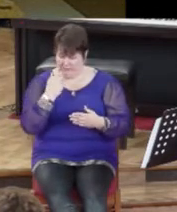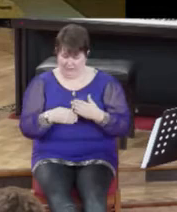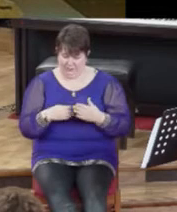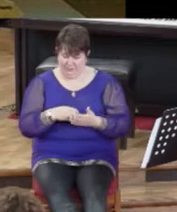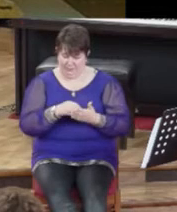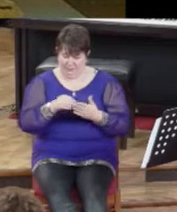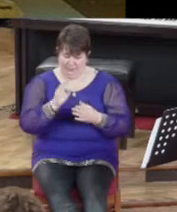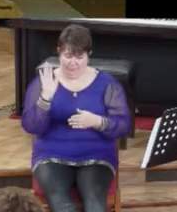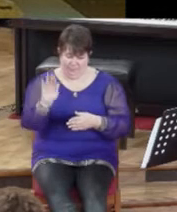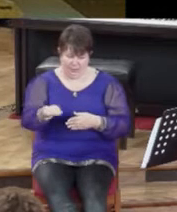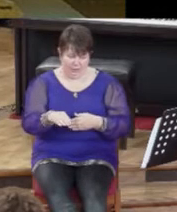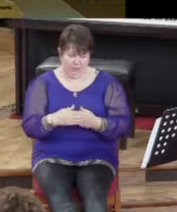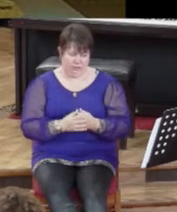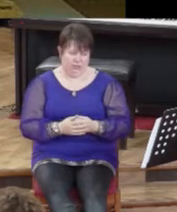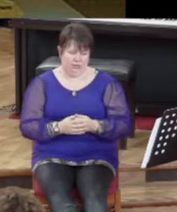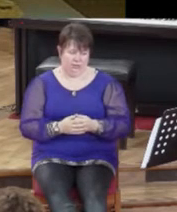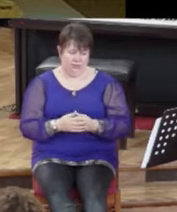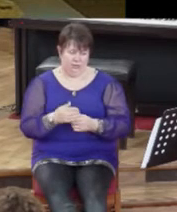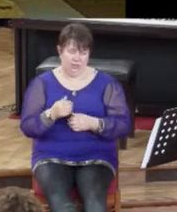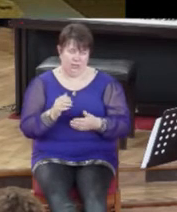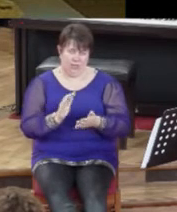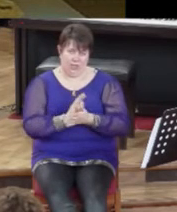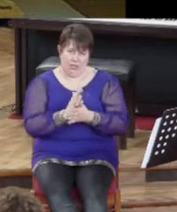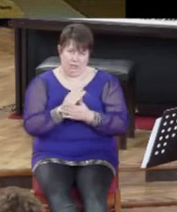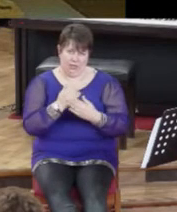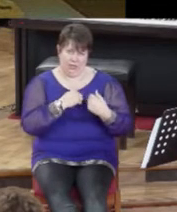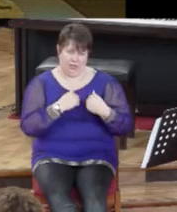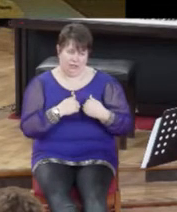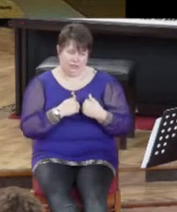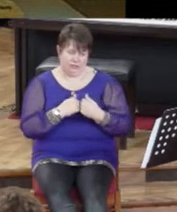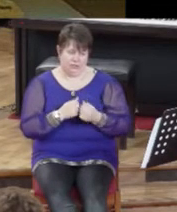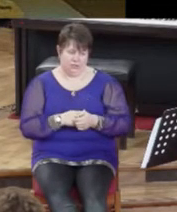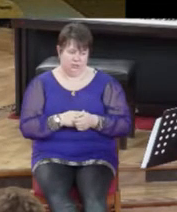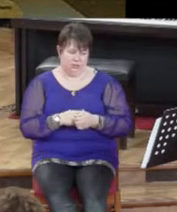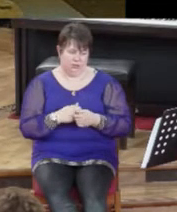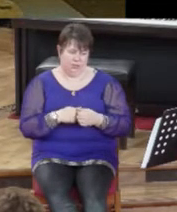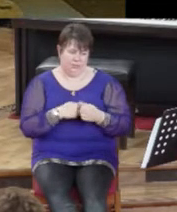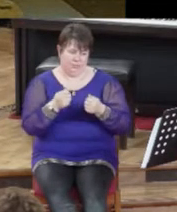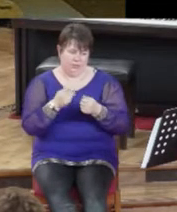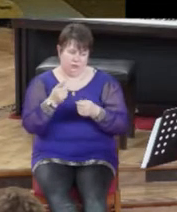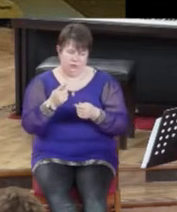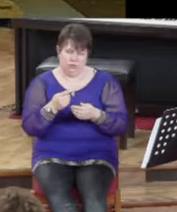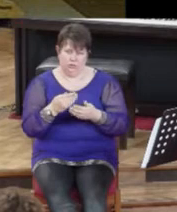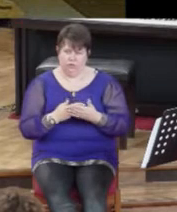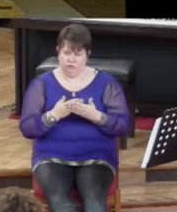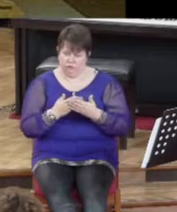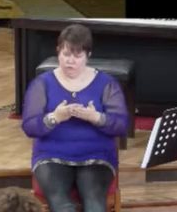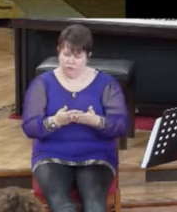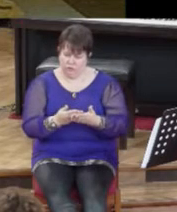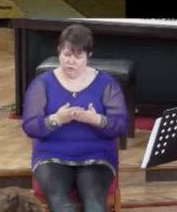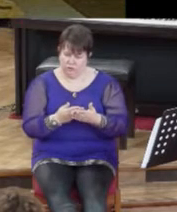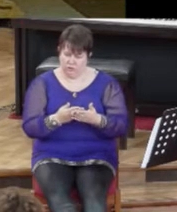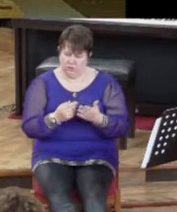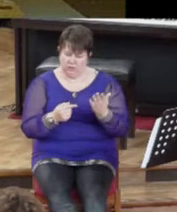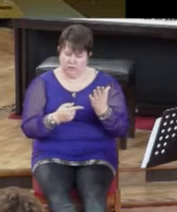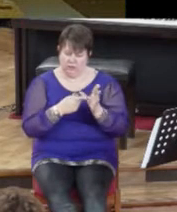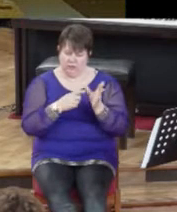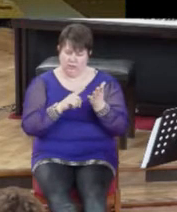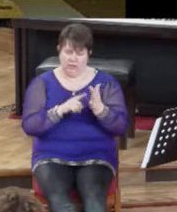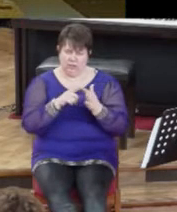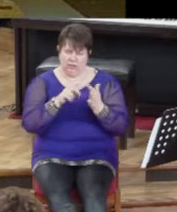you. But with grateful spirits and cheerful hearts, we bring to you now our treasures, our talents, our